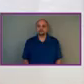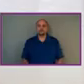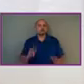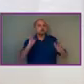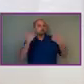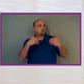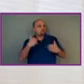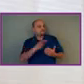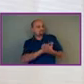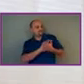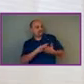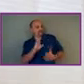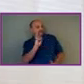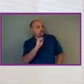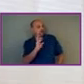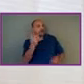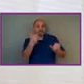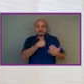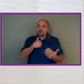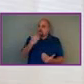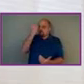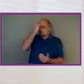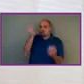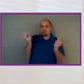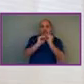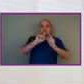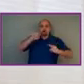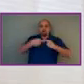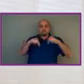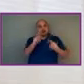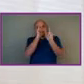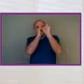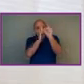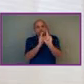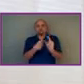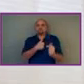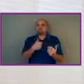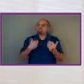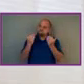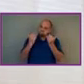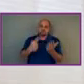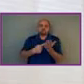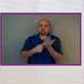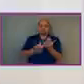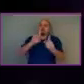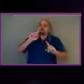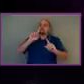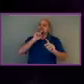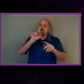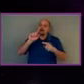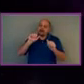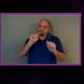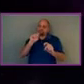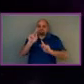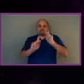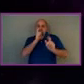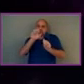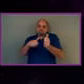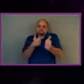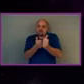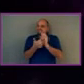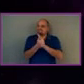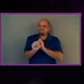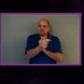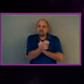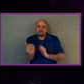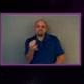Great, so now that we learned a little bit more about this exciting mission, let's talk to some of the experts behind it. I am thrilled to be joined today